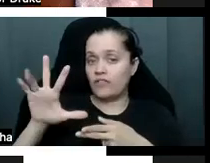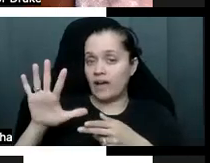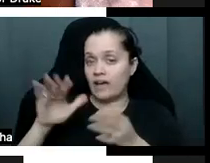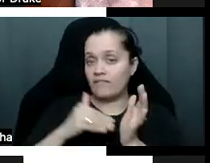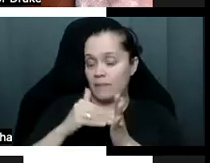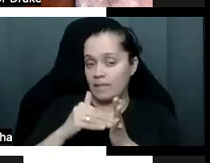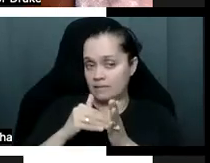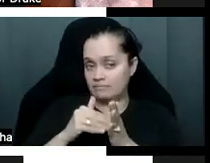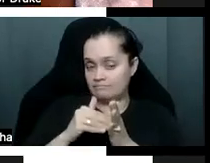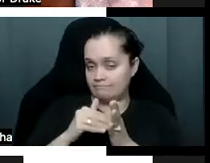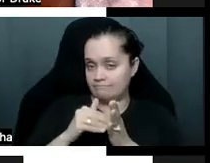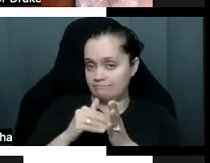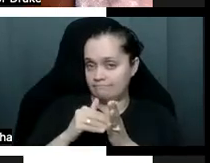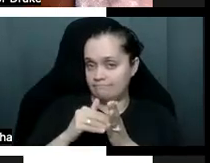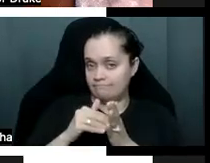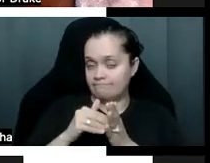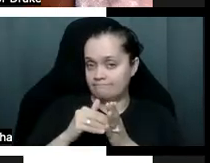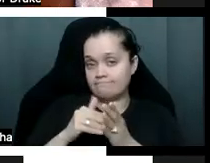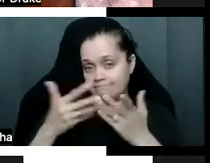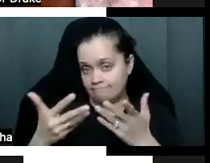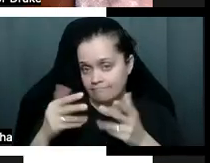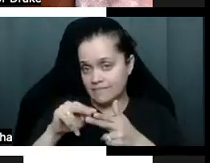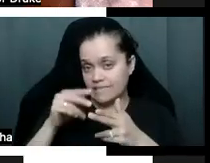but yeah, a decline.